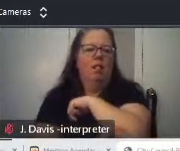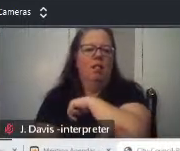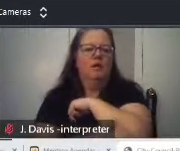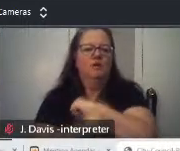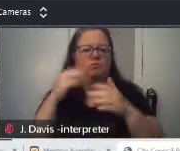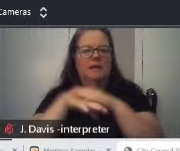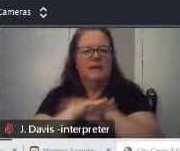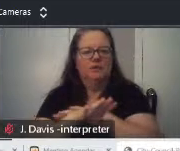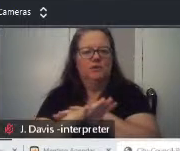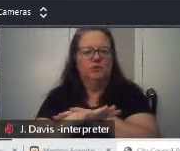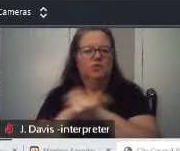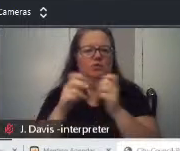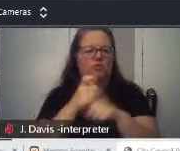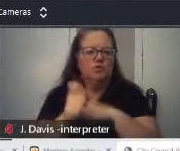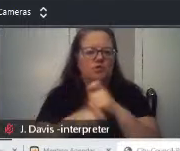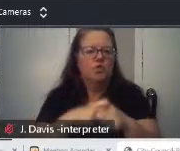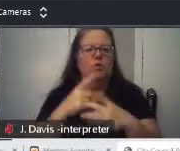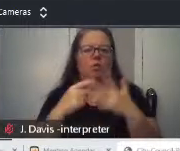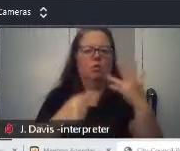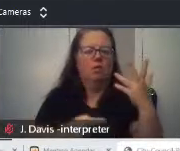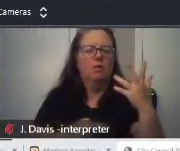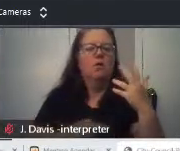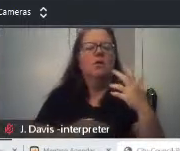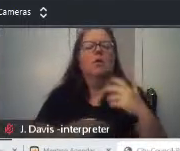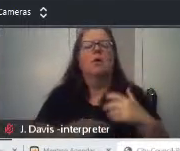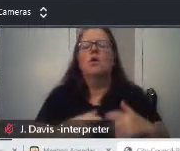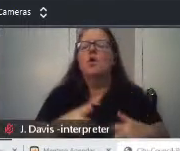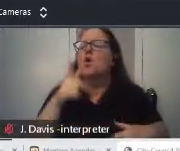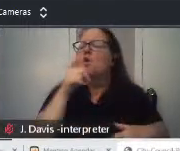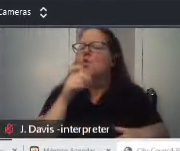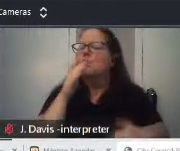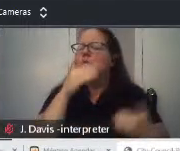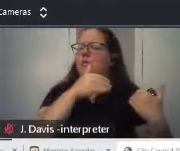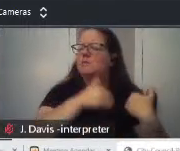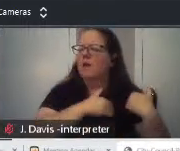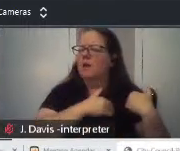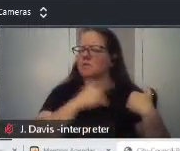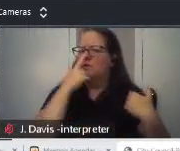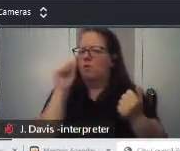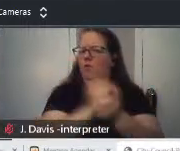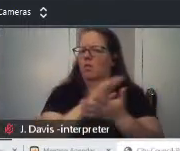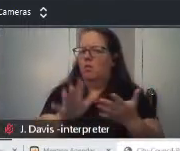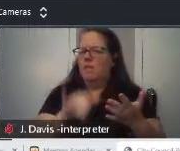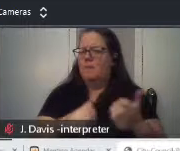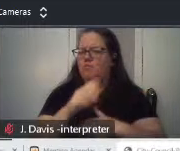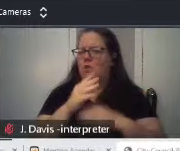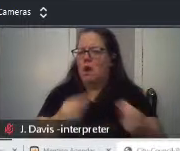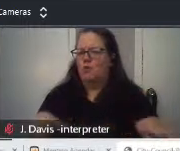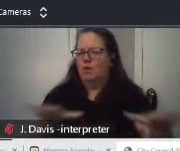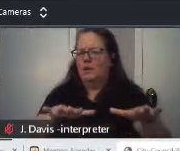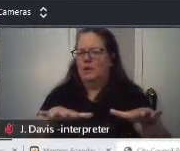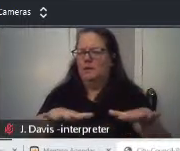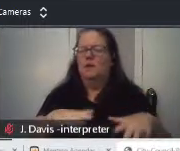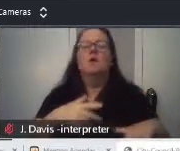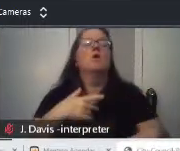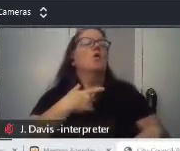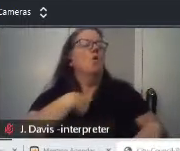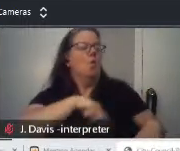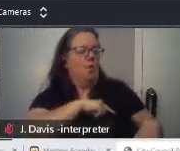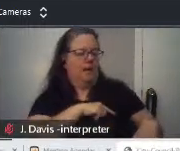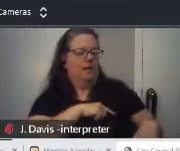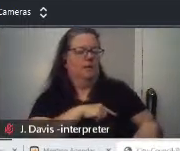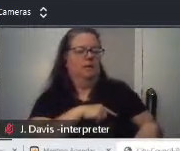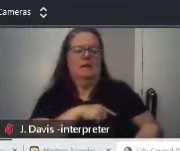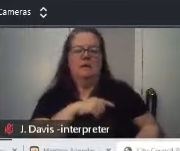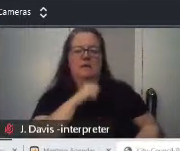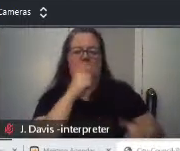cause issues. Okay, with the proposal here, who's actually going to be responsible for the demolition of this property? We are. Okay, so that's not any